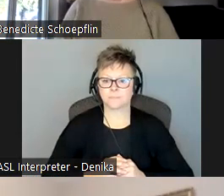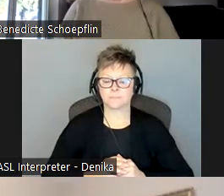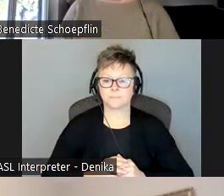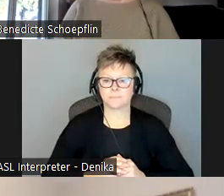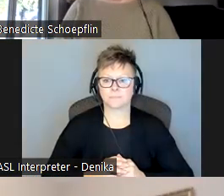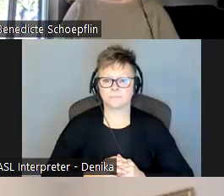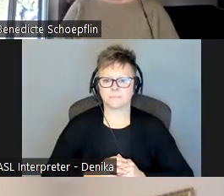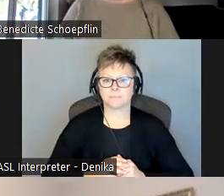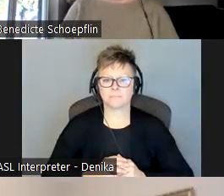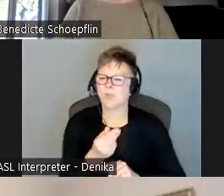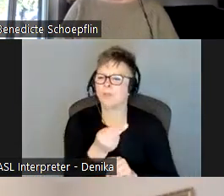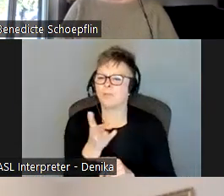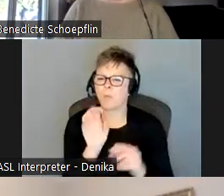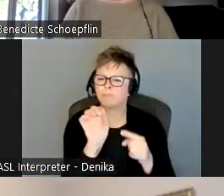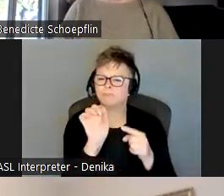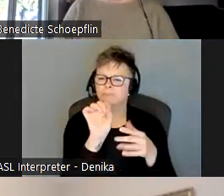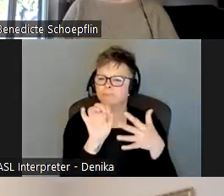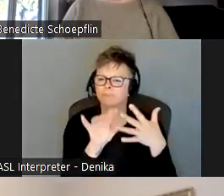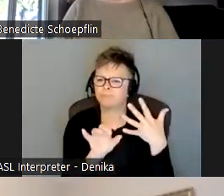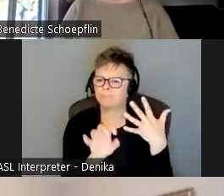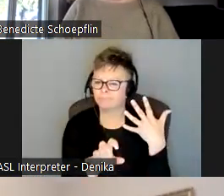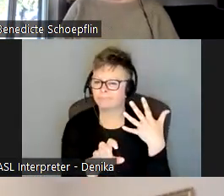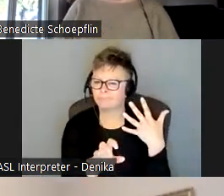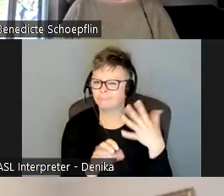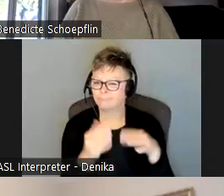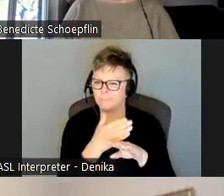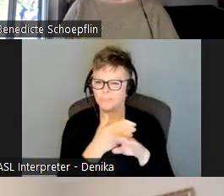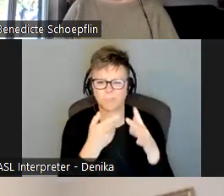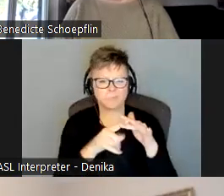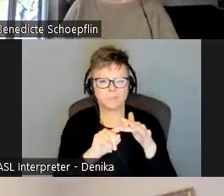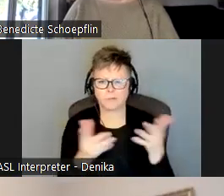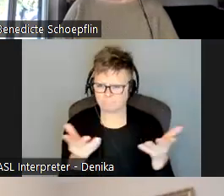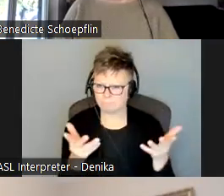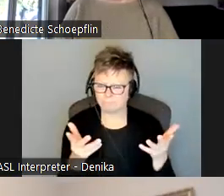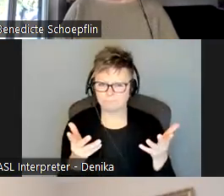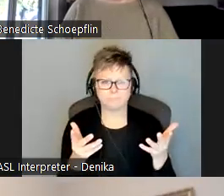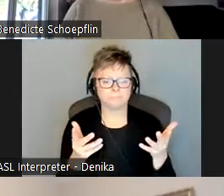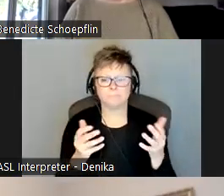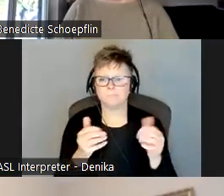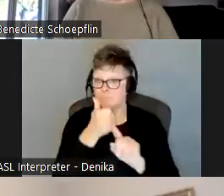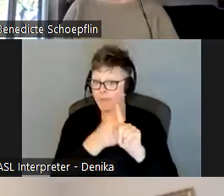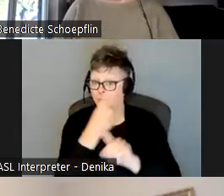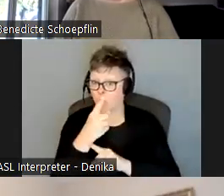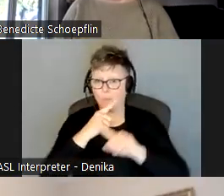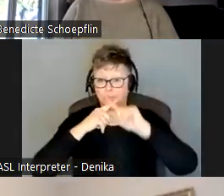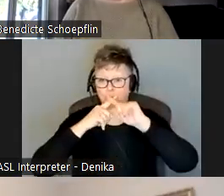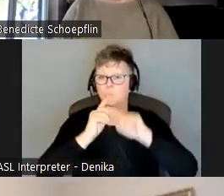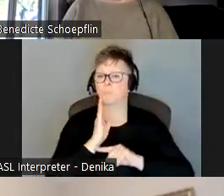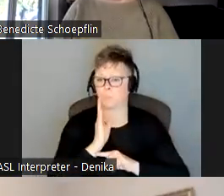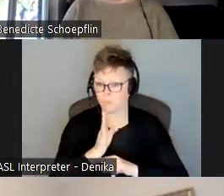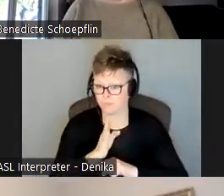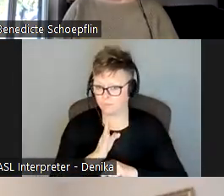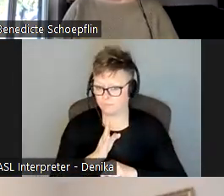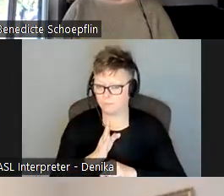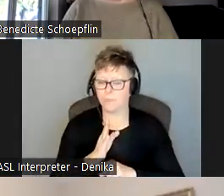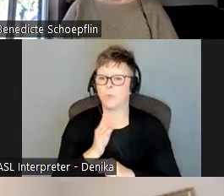Just a few housekeeping items before we begin the session today. All attendees will be muted, and the speakers